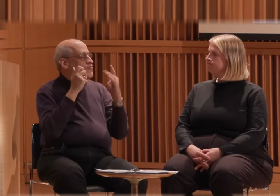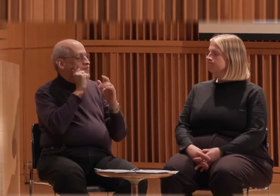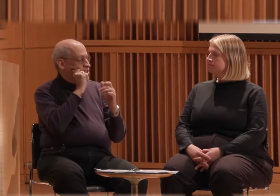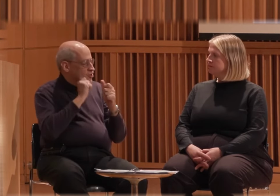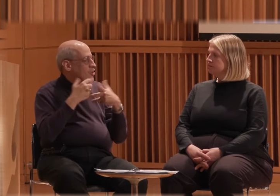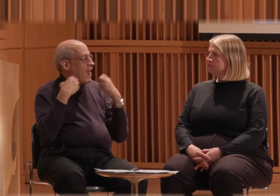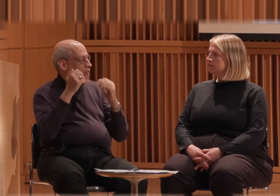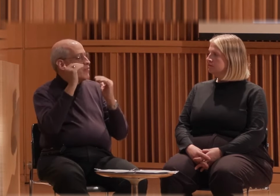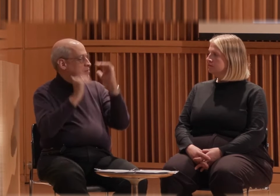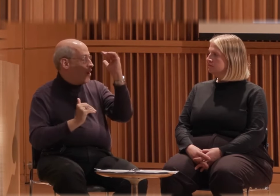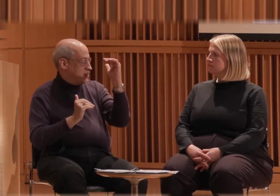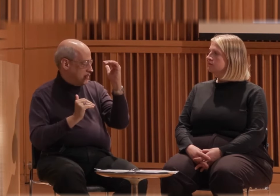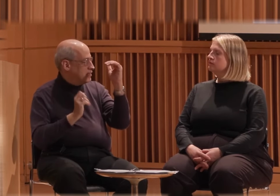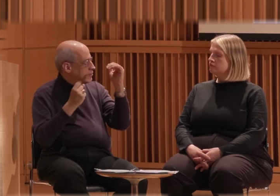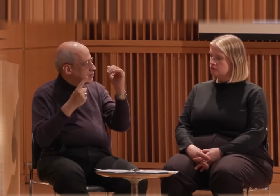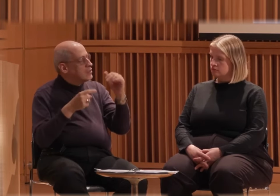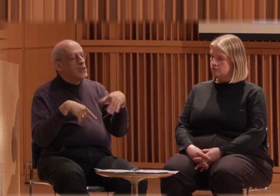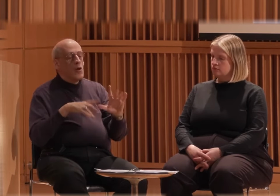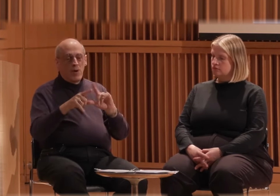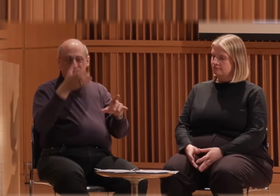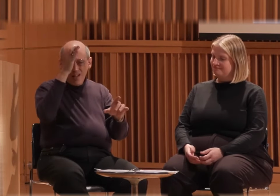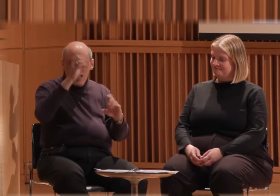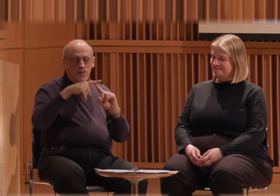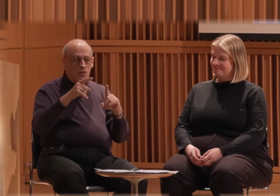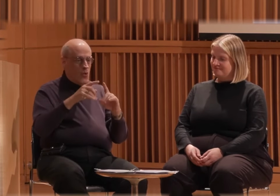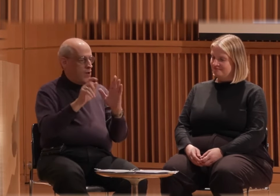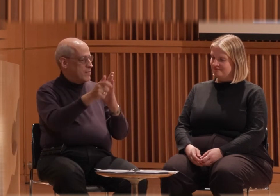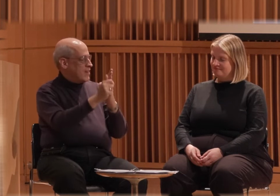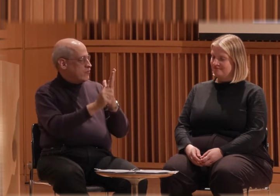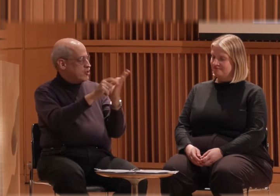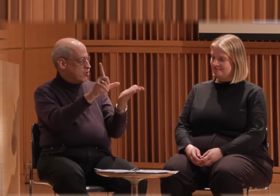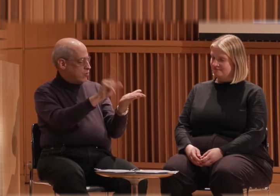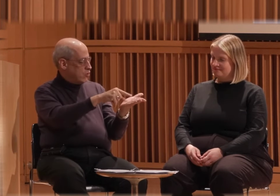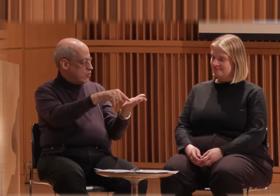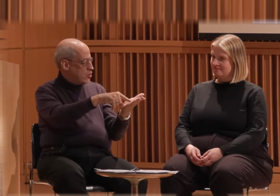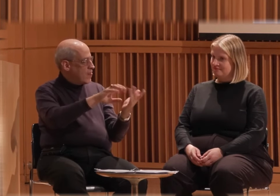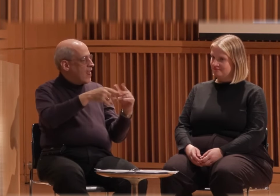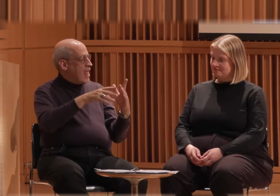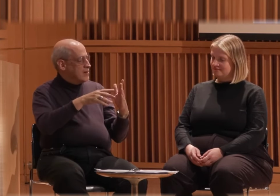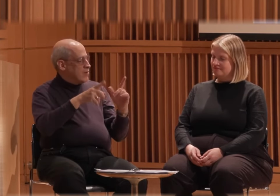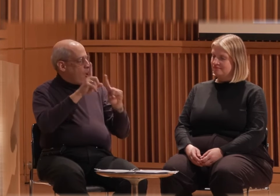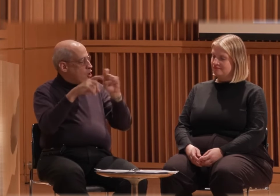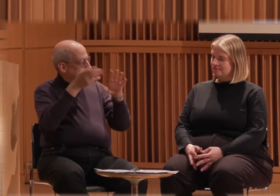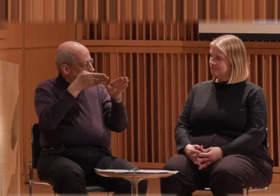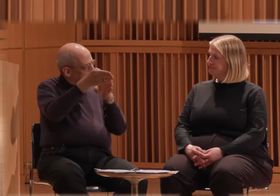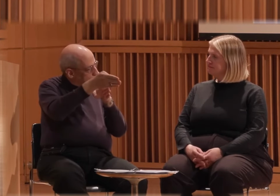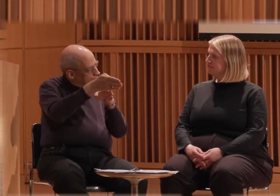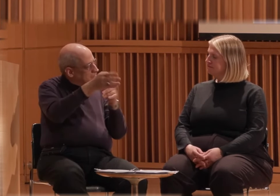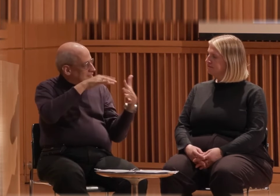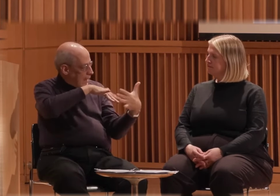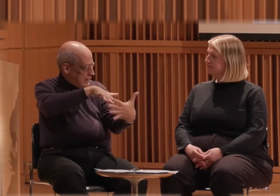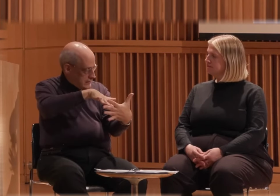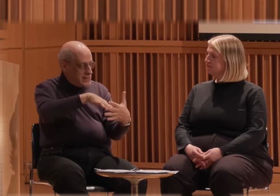health disparities. But the idea of that literature and that line of inquiry is to